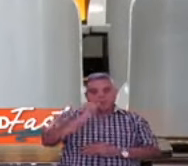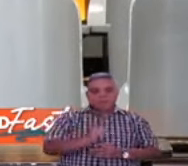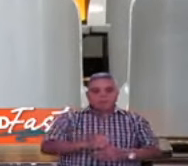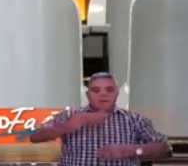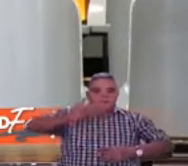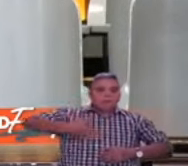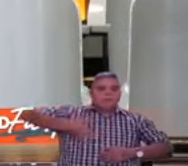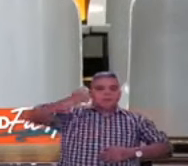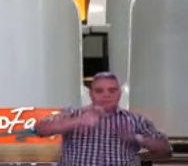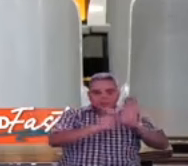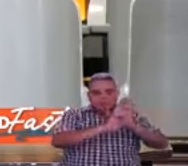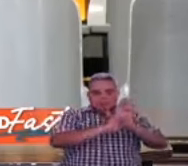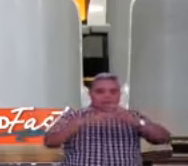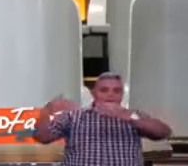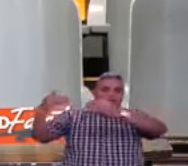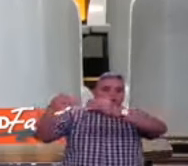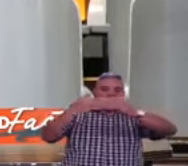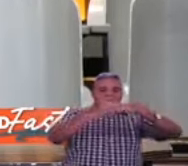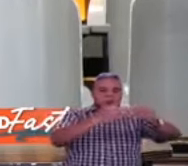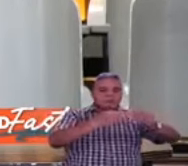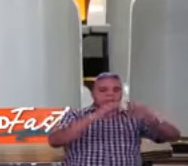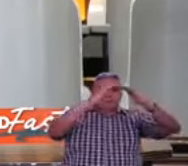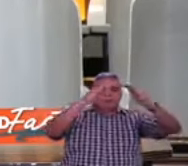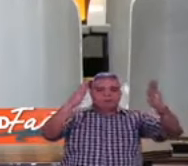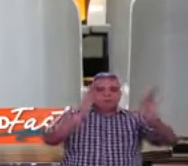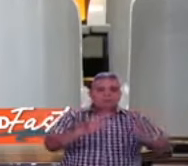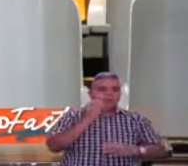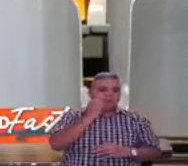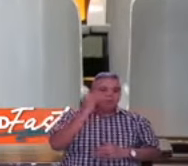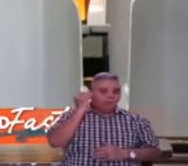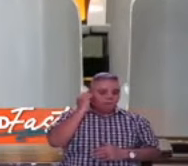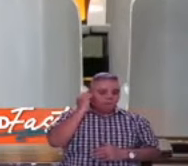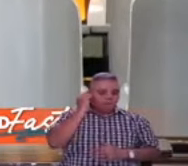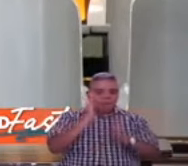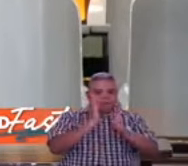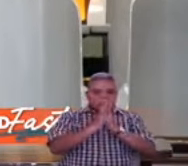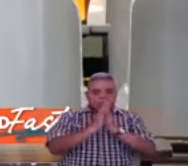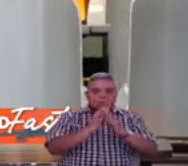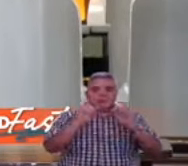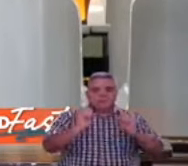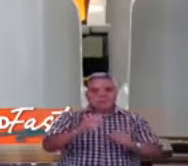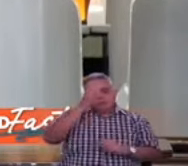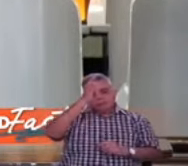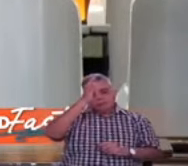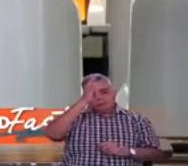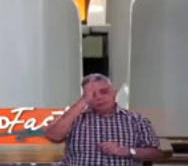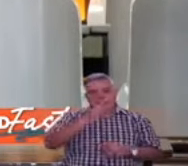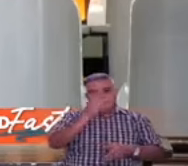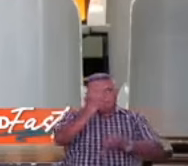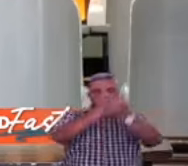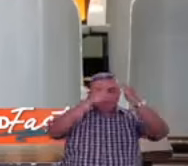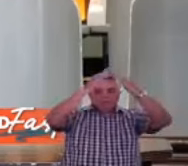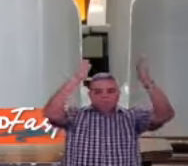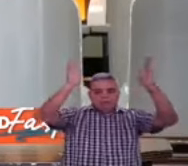the best example of leadership in the home. I pray especially for the fathers of the home that you will grant them heavenly